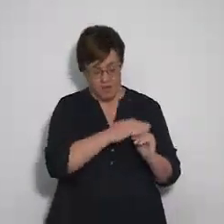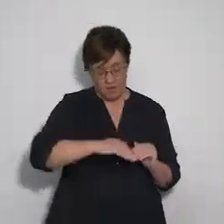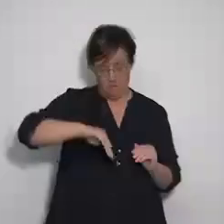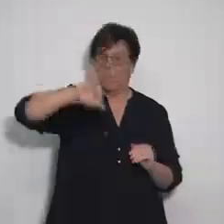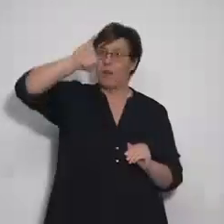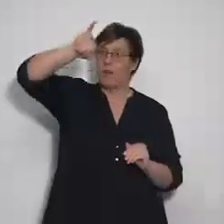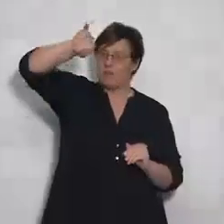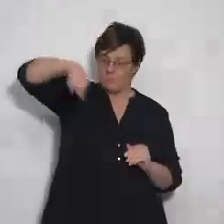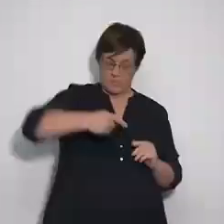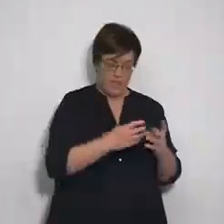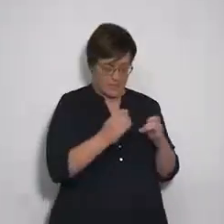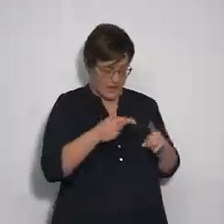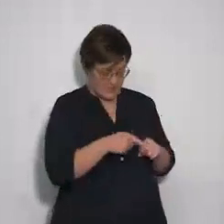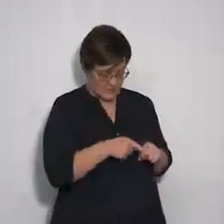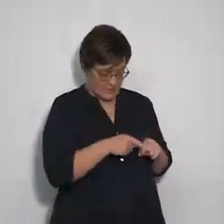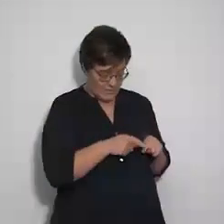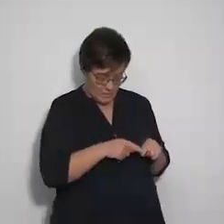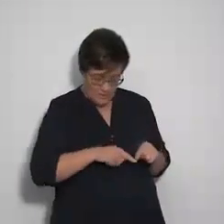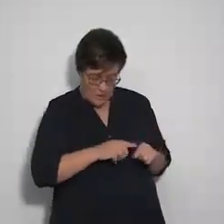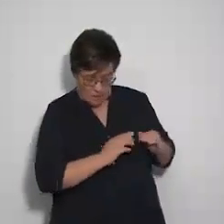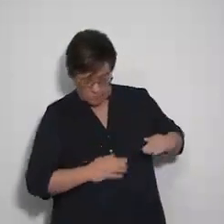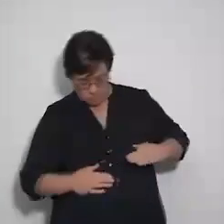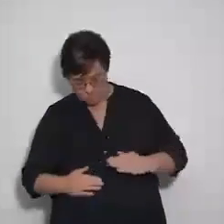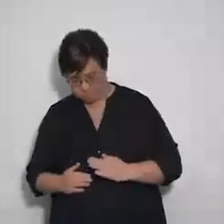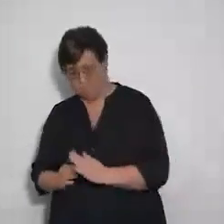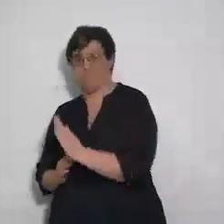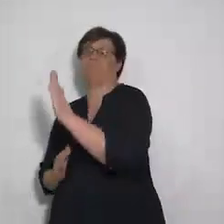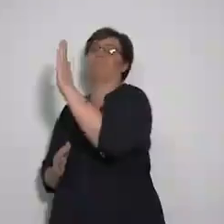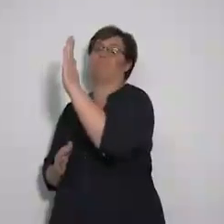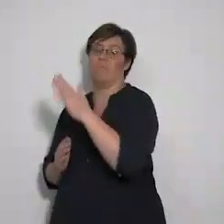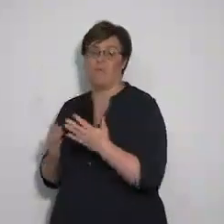our curve starts increasing